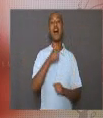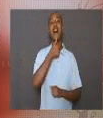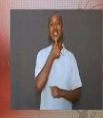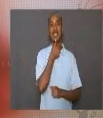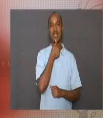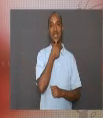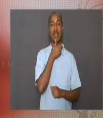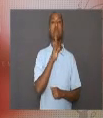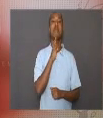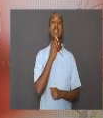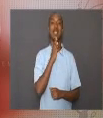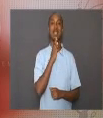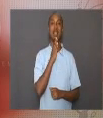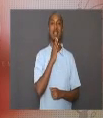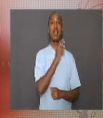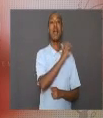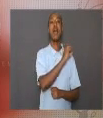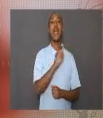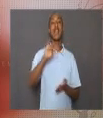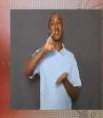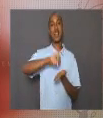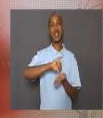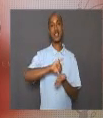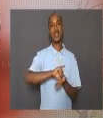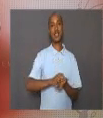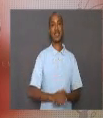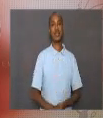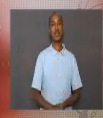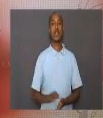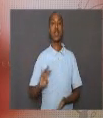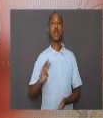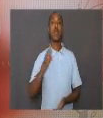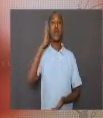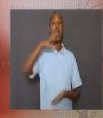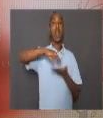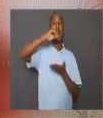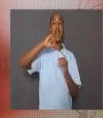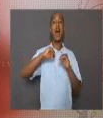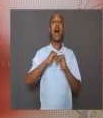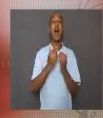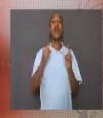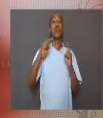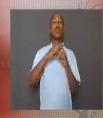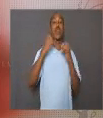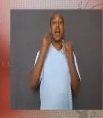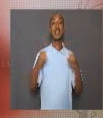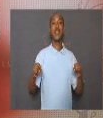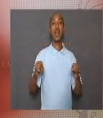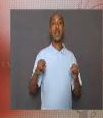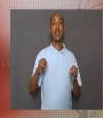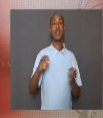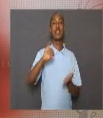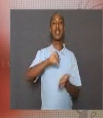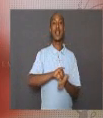acids, bases, and salts. We will learn how to classify